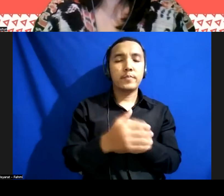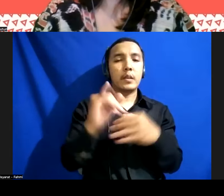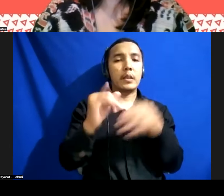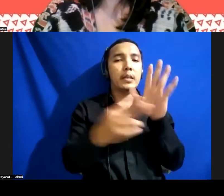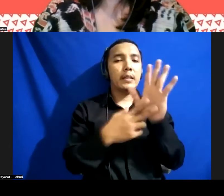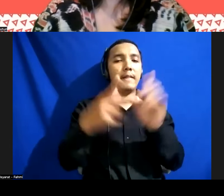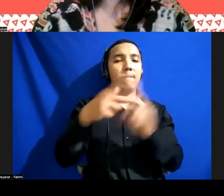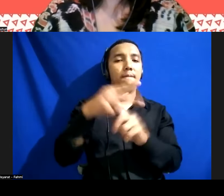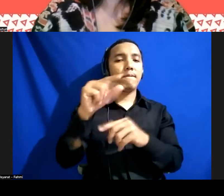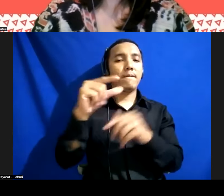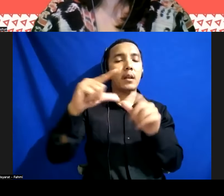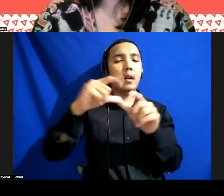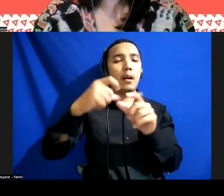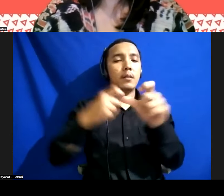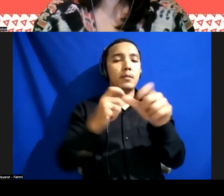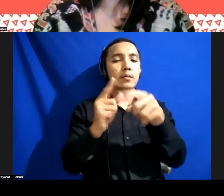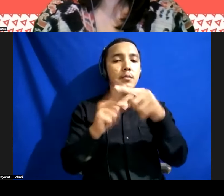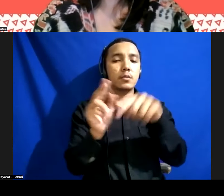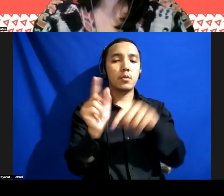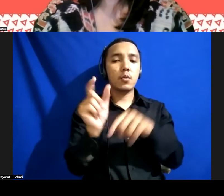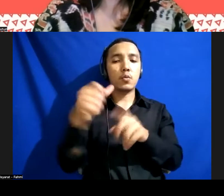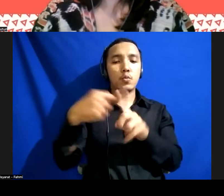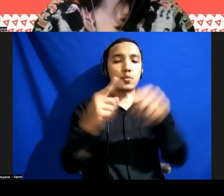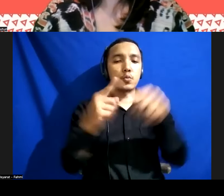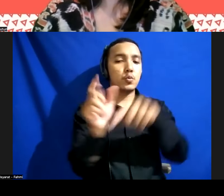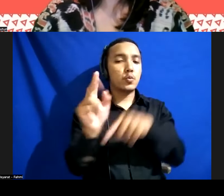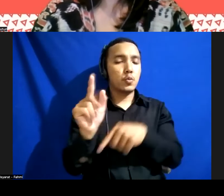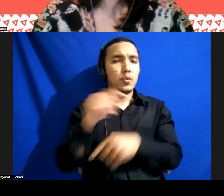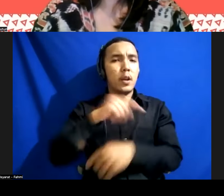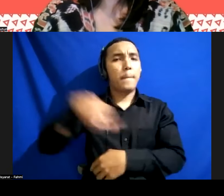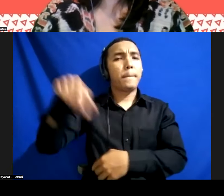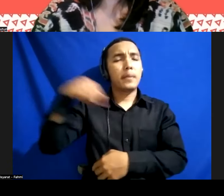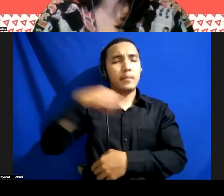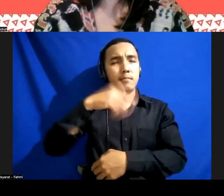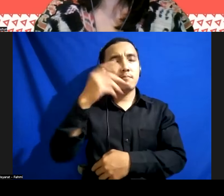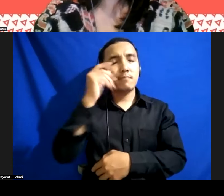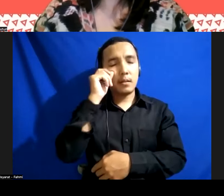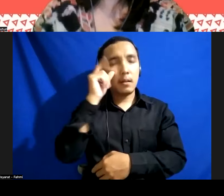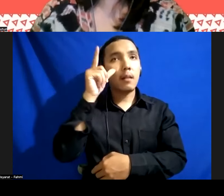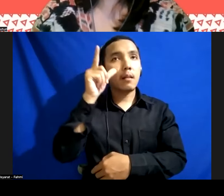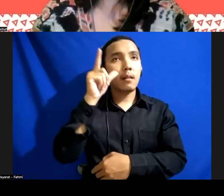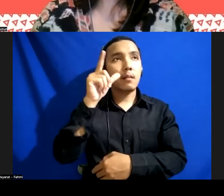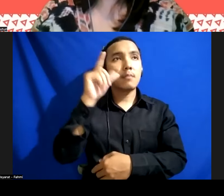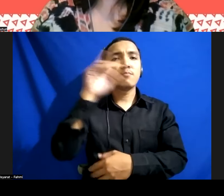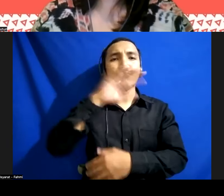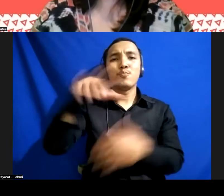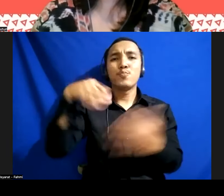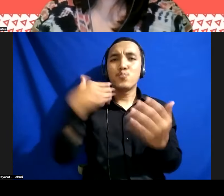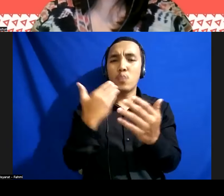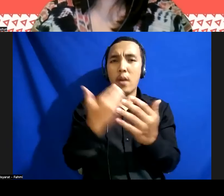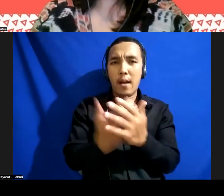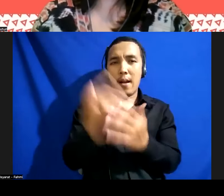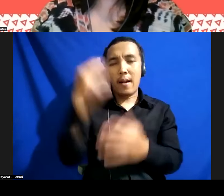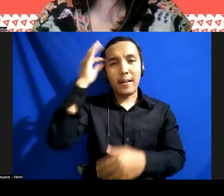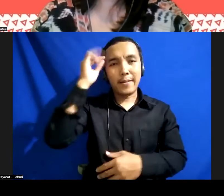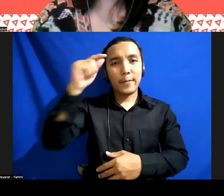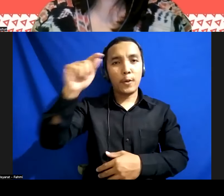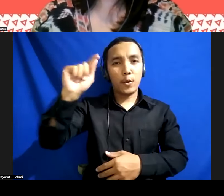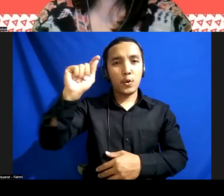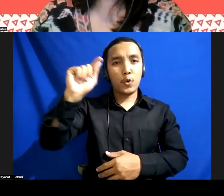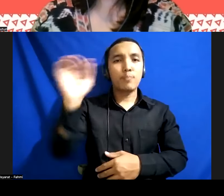we are aware that in some of the facilities in our offices are not fully accessible as of yet, particularly